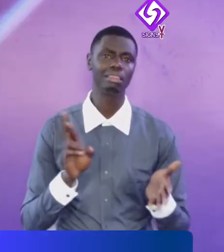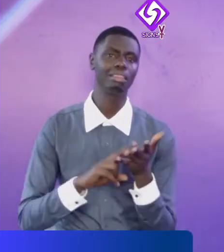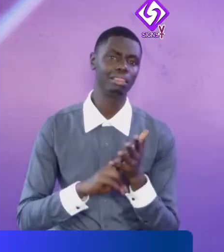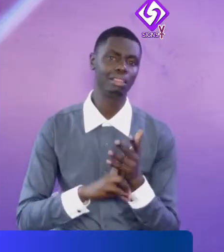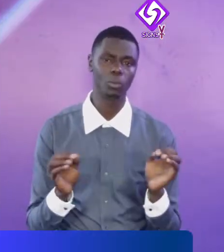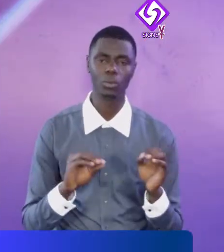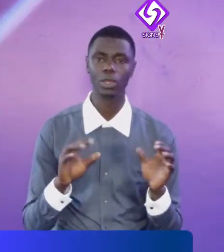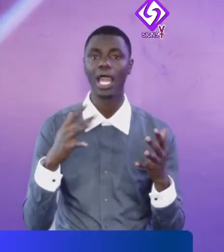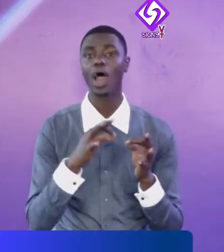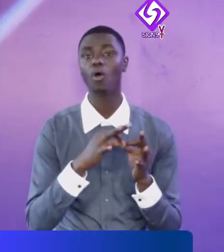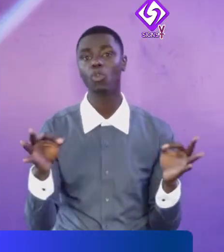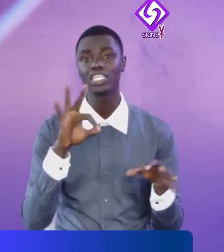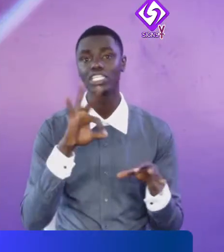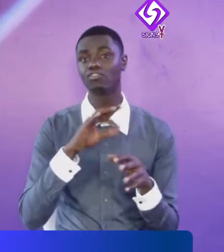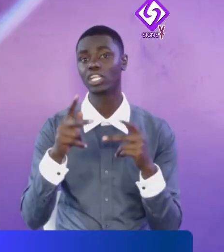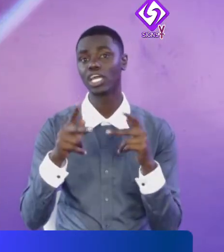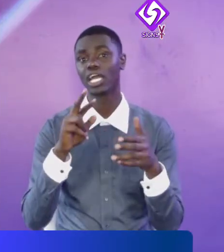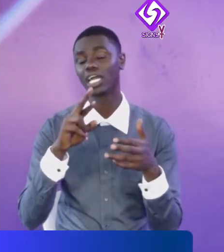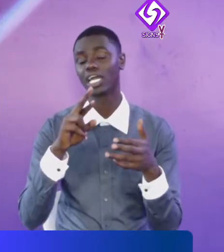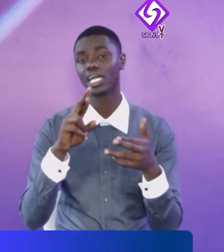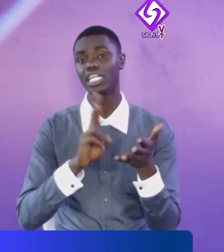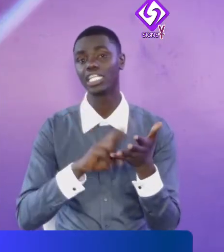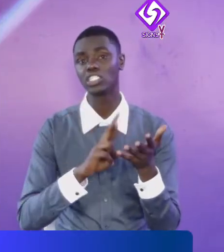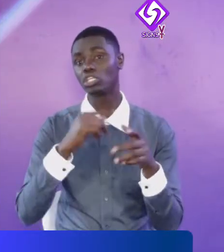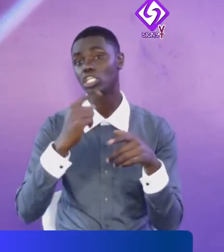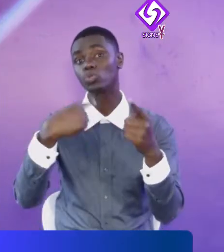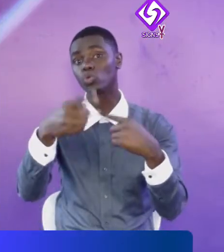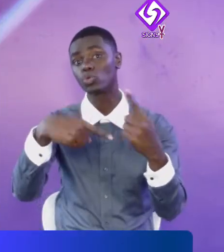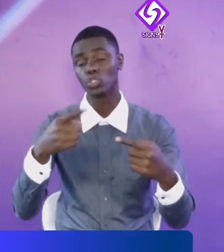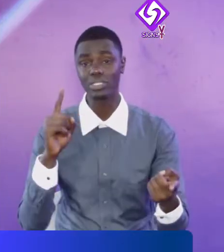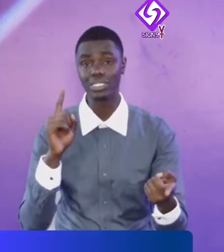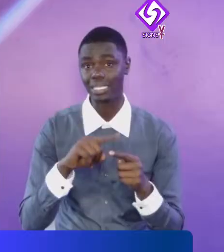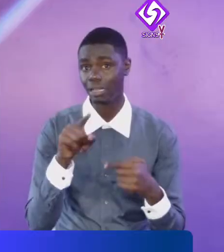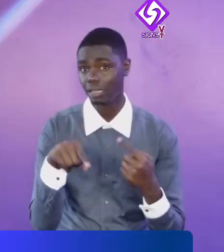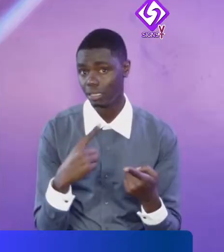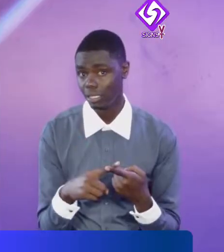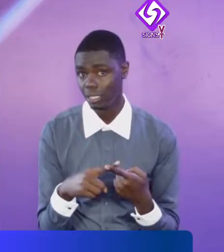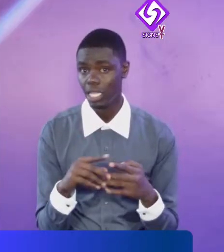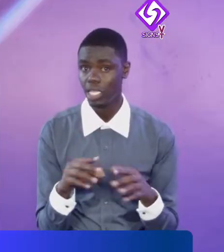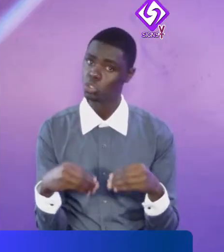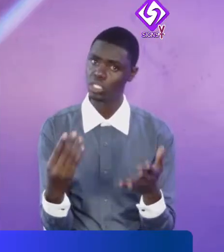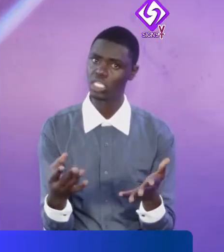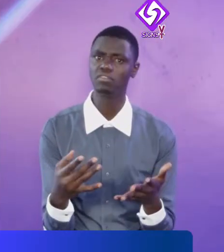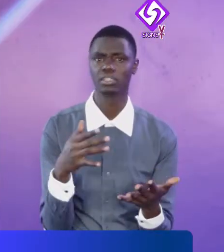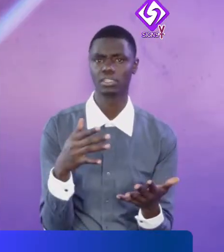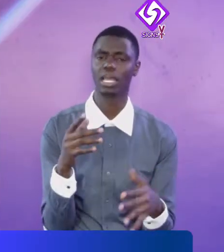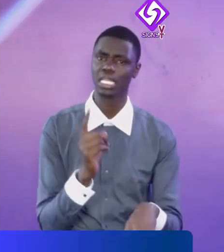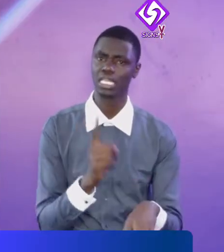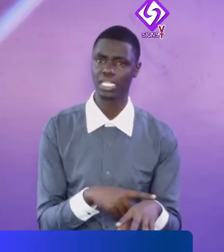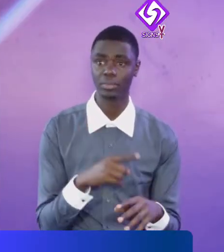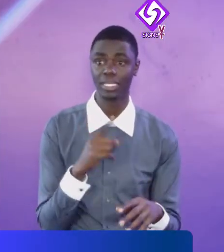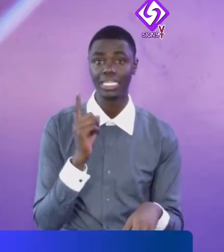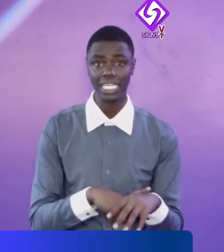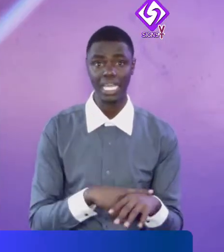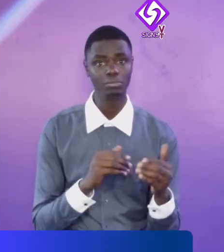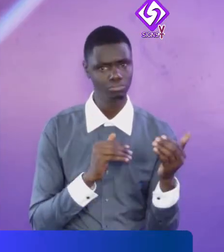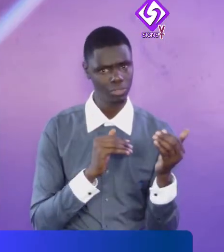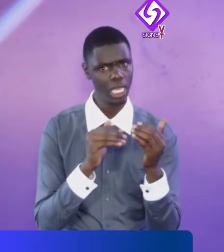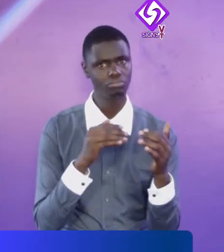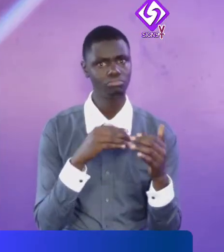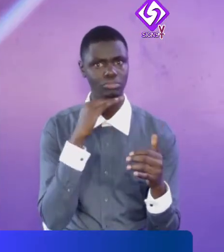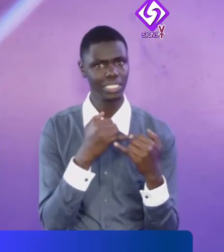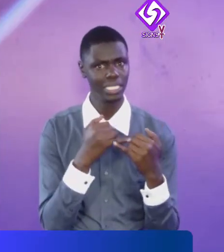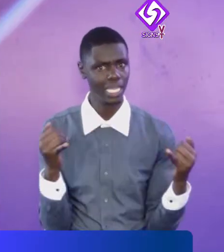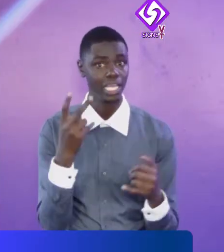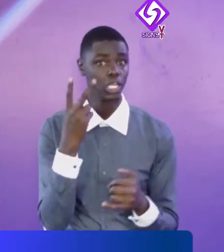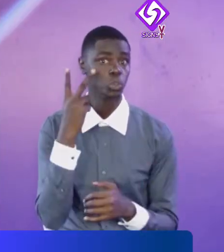voter registration? It's continuous. It's continuous. Yeah. So give it another moment. Yeah. When you announce the deadline, Yeah.